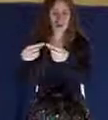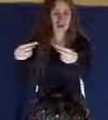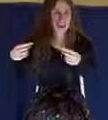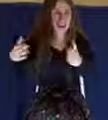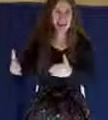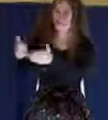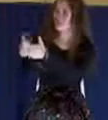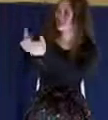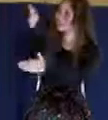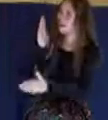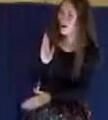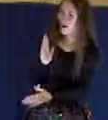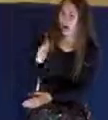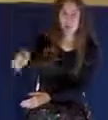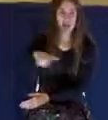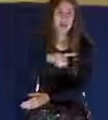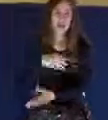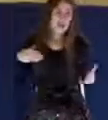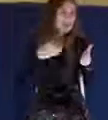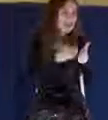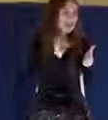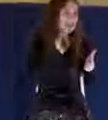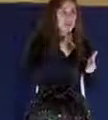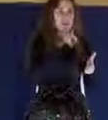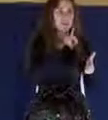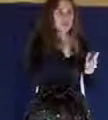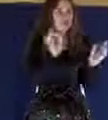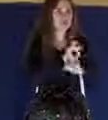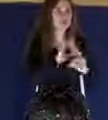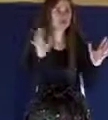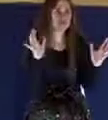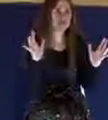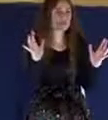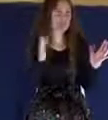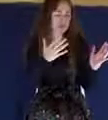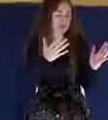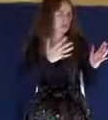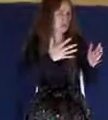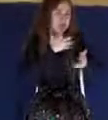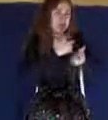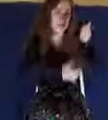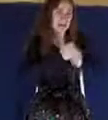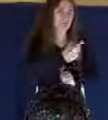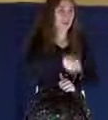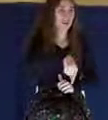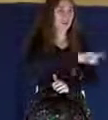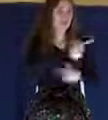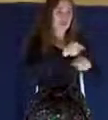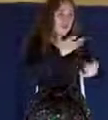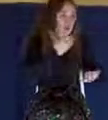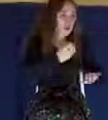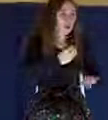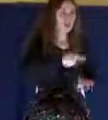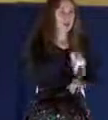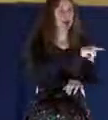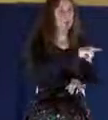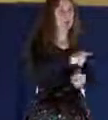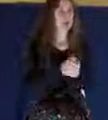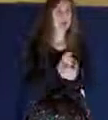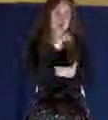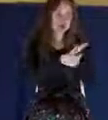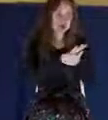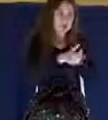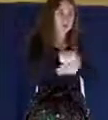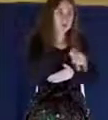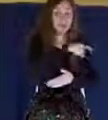They treated Israel terribly when Israel was trying to come into the promised land. They tried to put a curse on the Israelites. And so